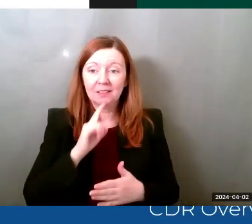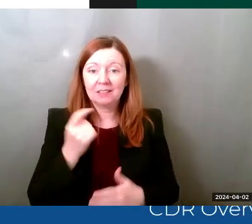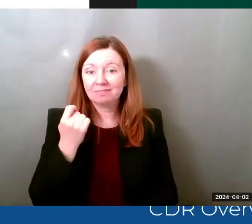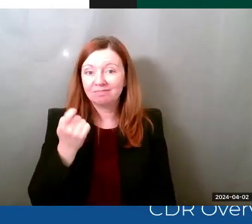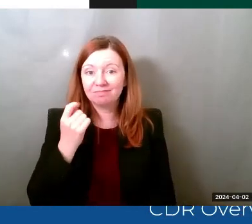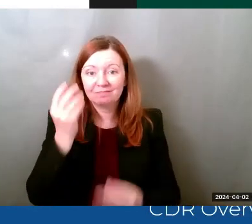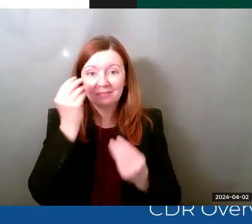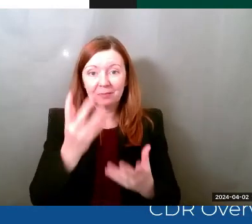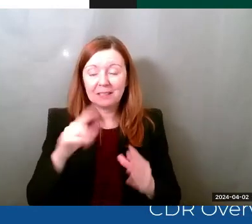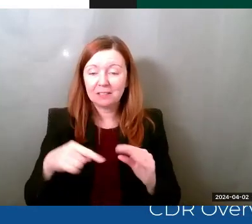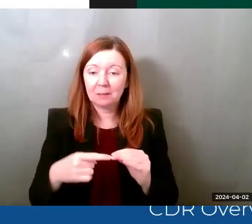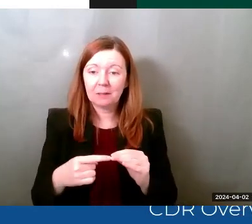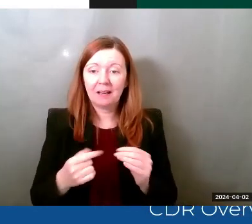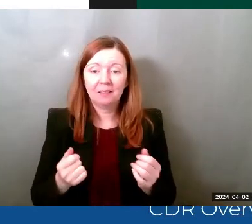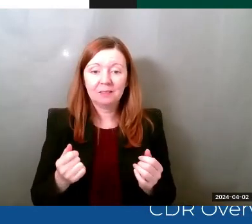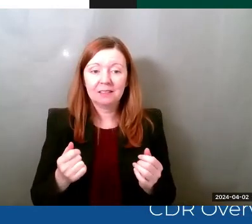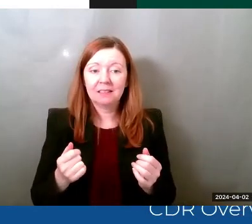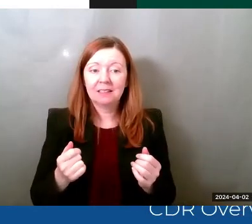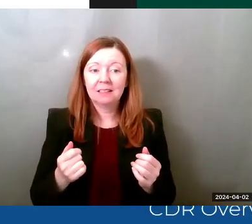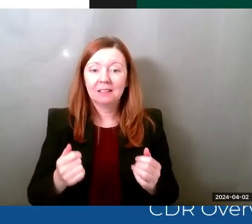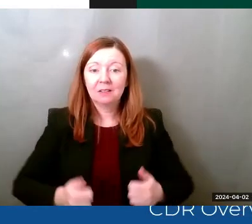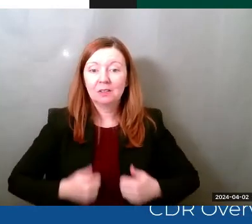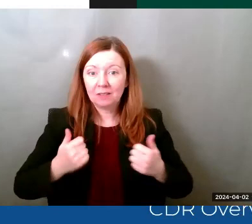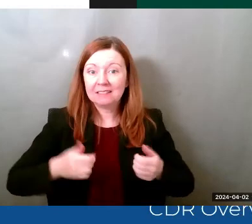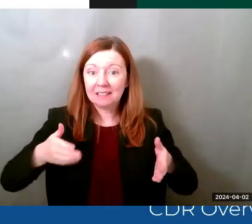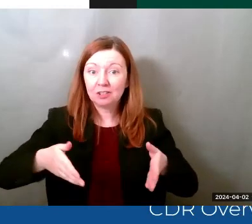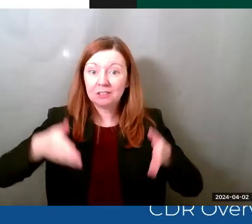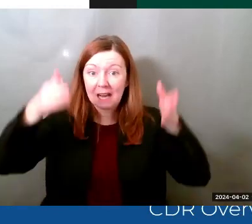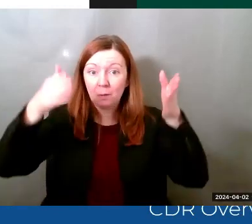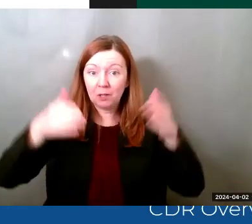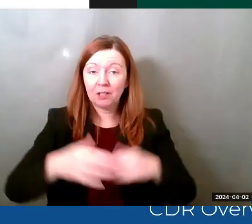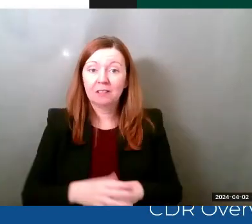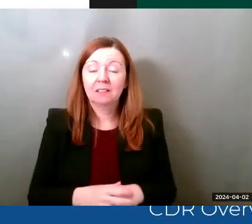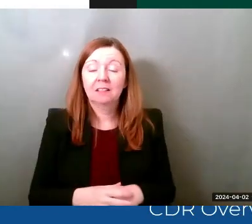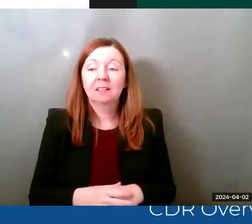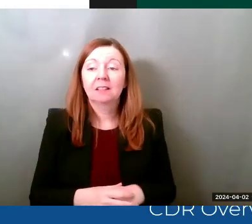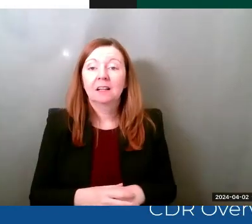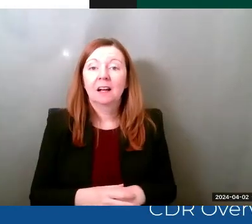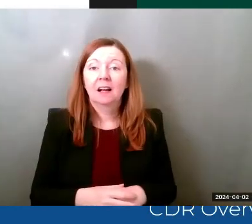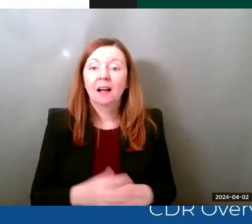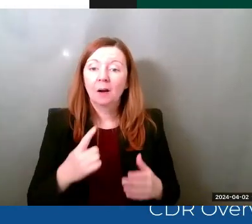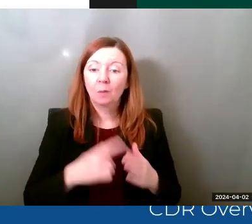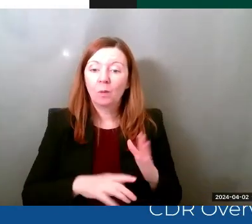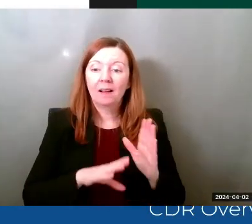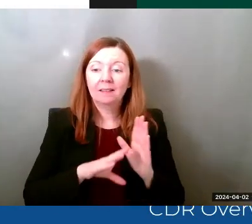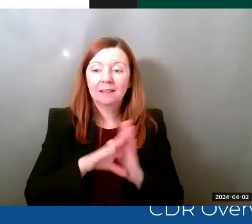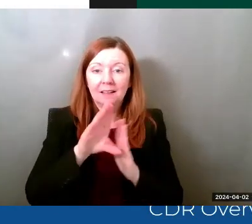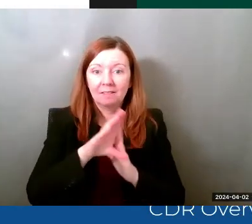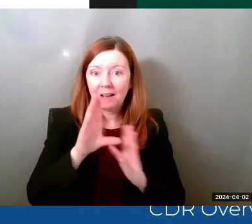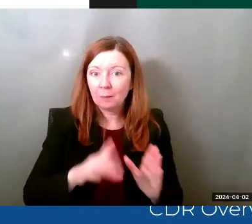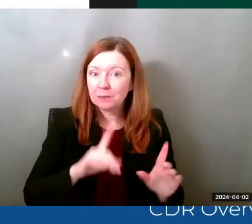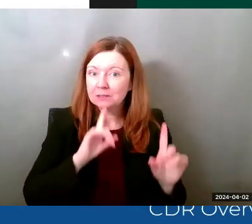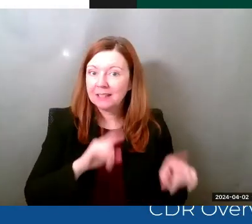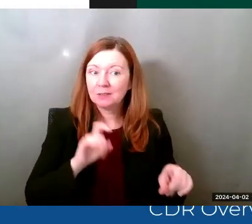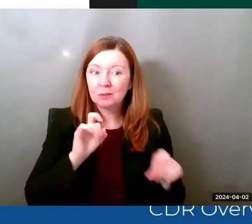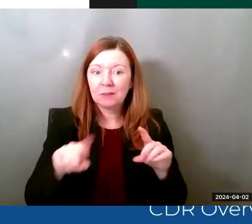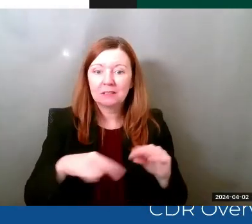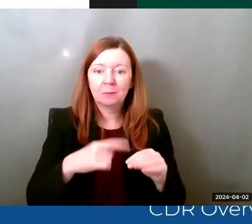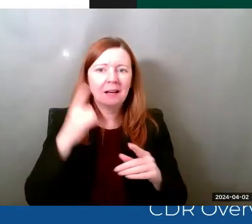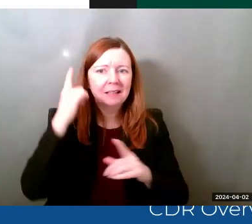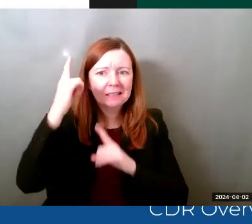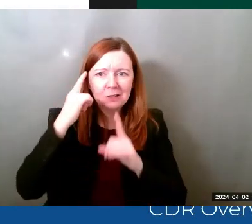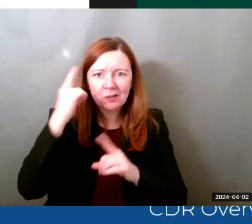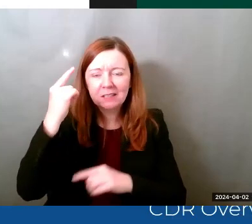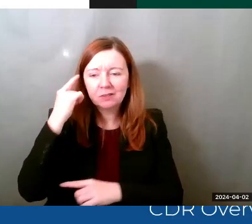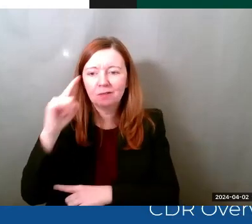little information in the proposal about the residential tower, and want the developers to answer questions about, what consideration has